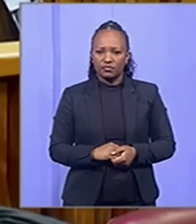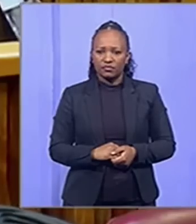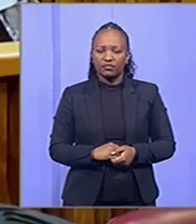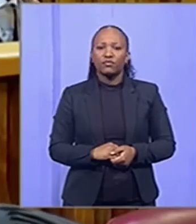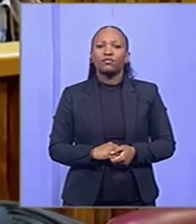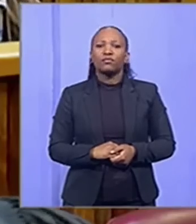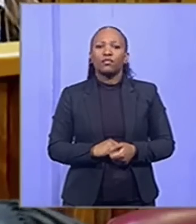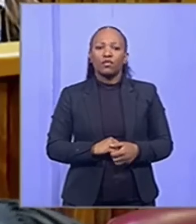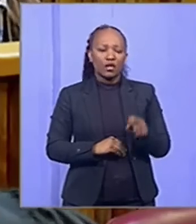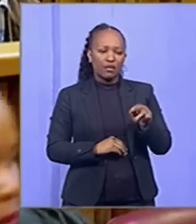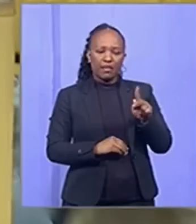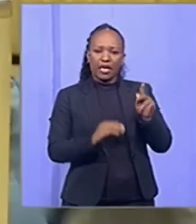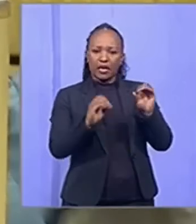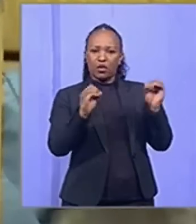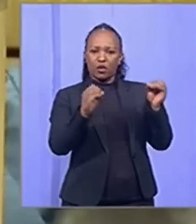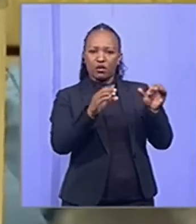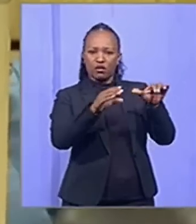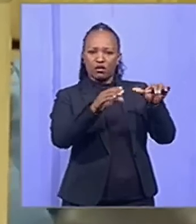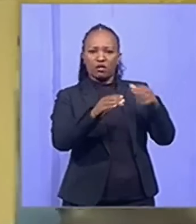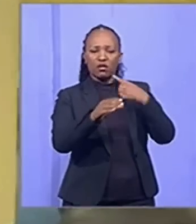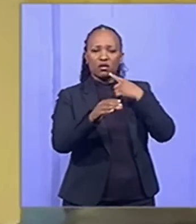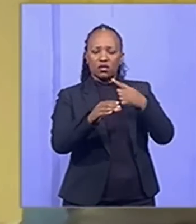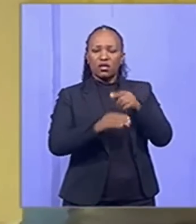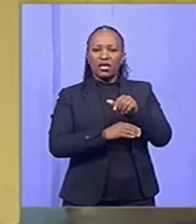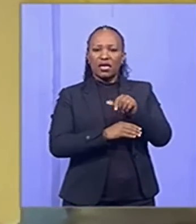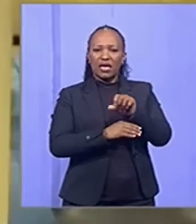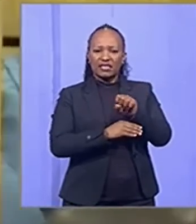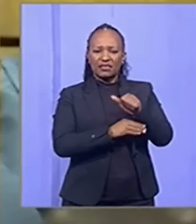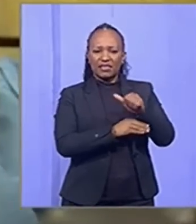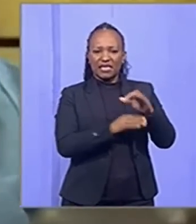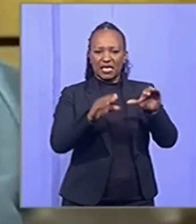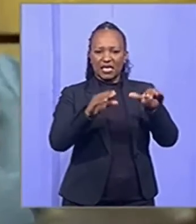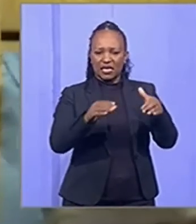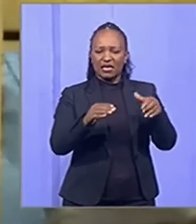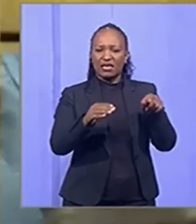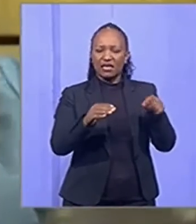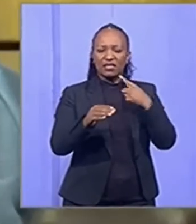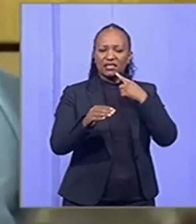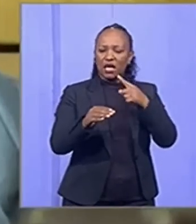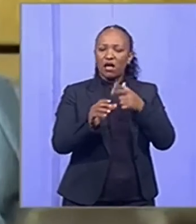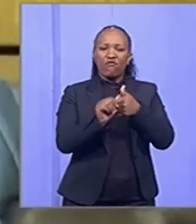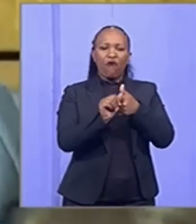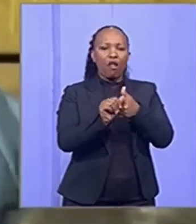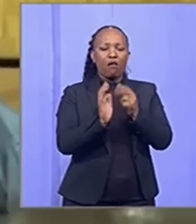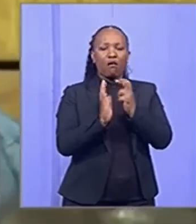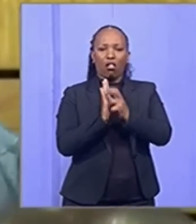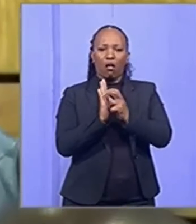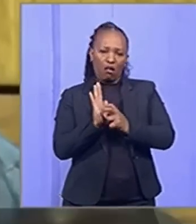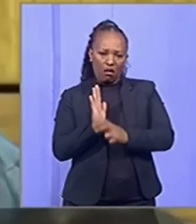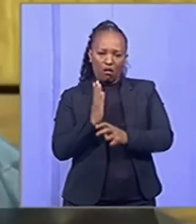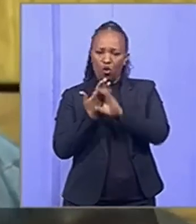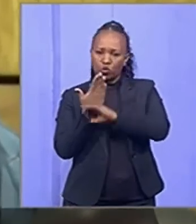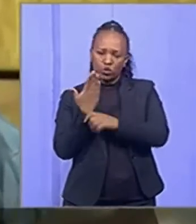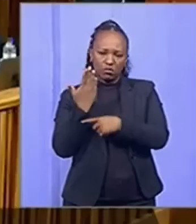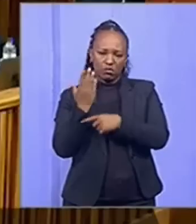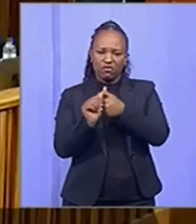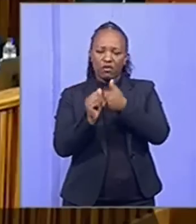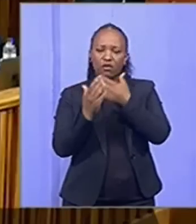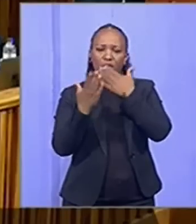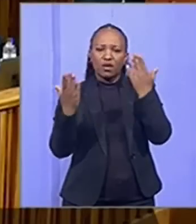MK o kopa lekgotla o phatlalatsa boitshwaro ba SABC e le bo sa tsamaisaneng le molao motheo ka hore botshwana le ho hlanohela boikemelo